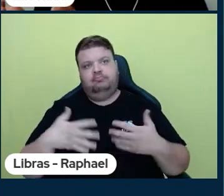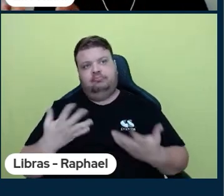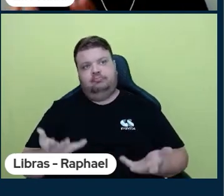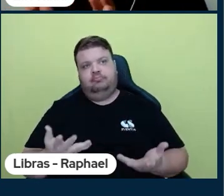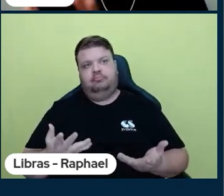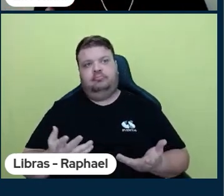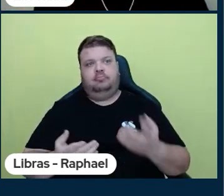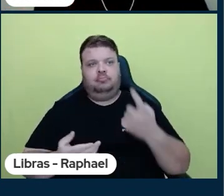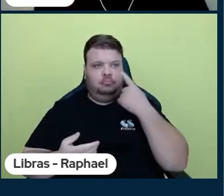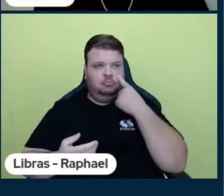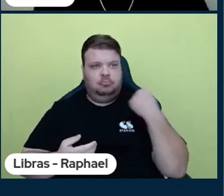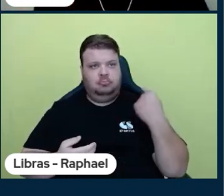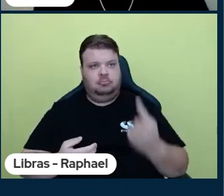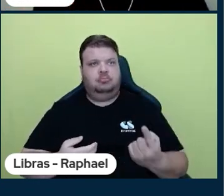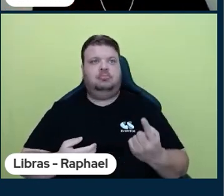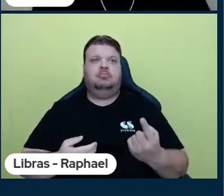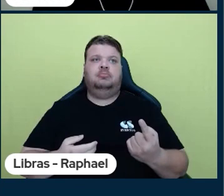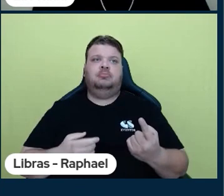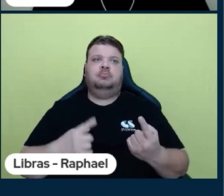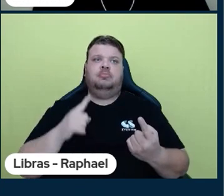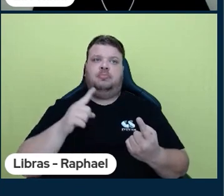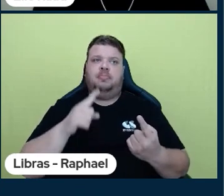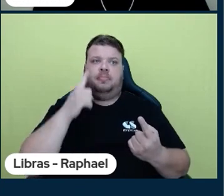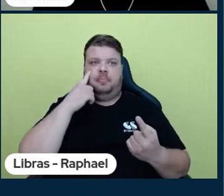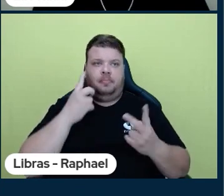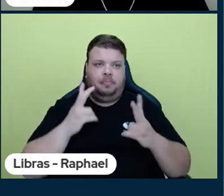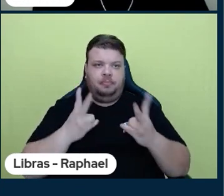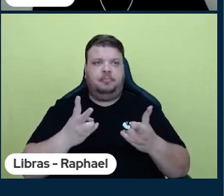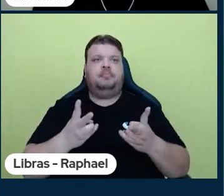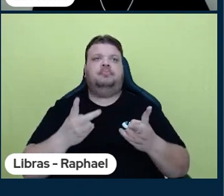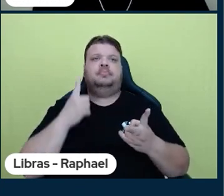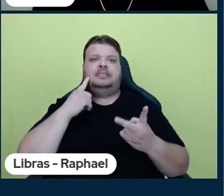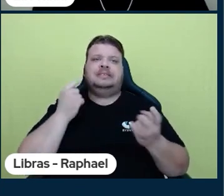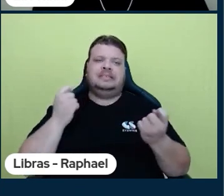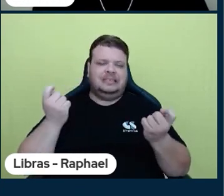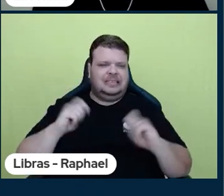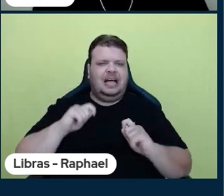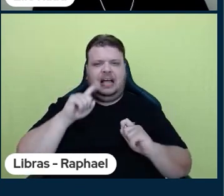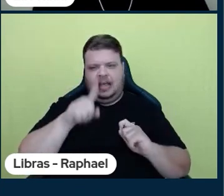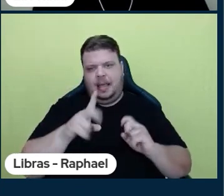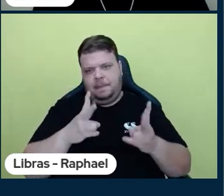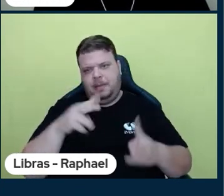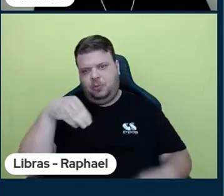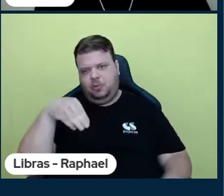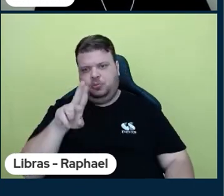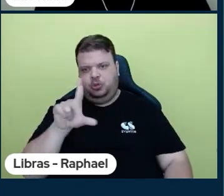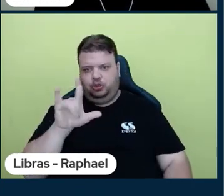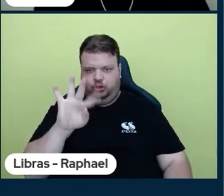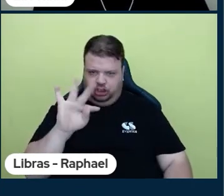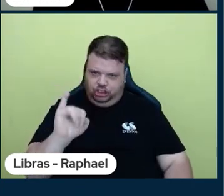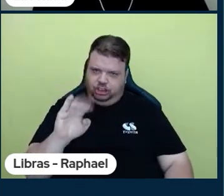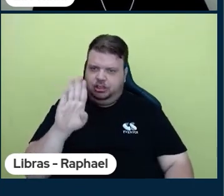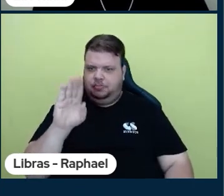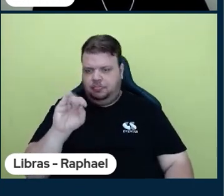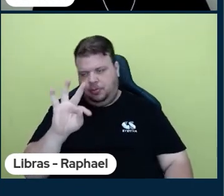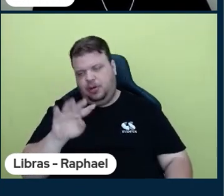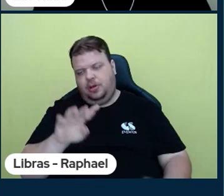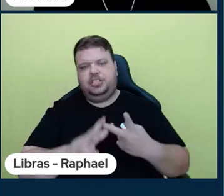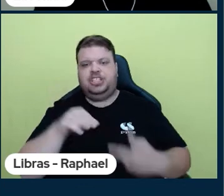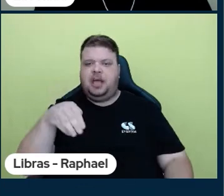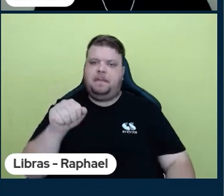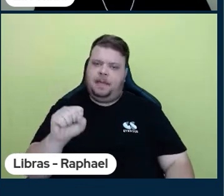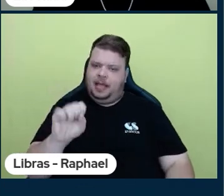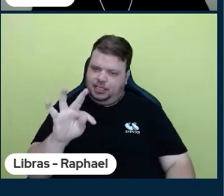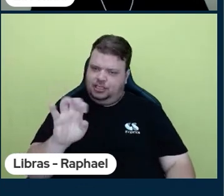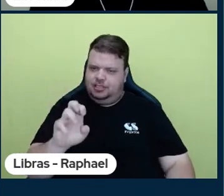the full back bot are two important are an important step.